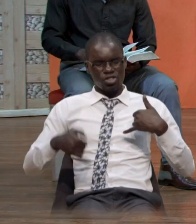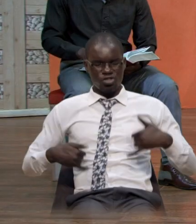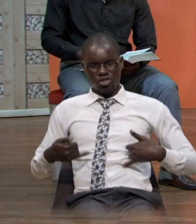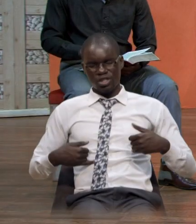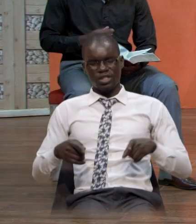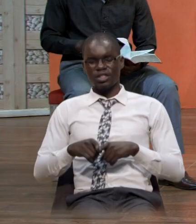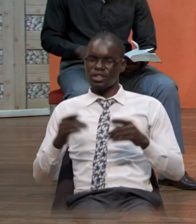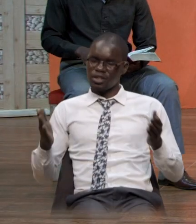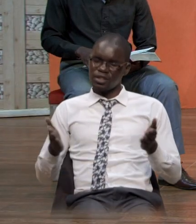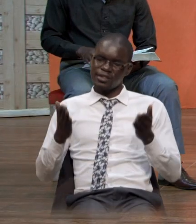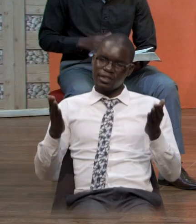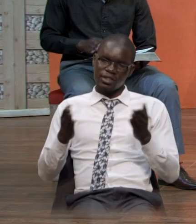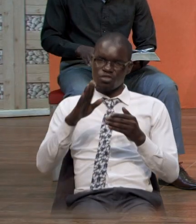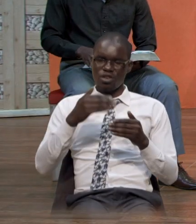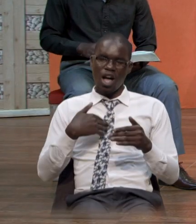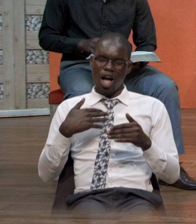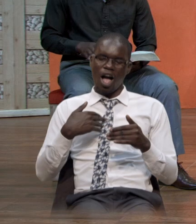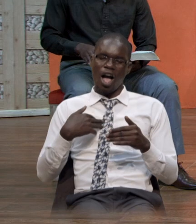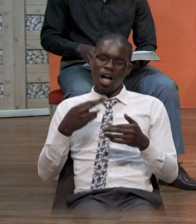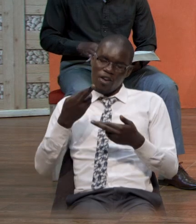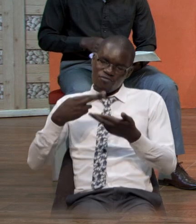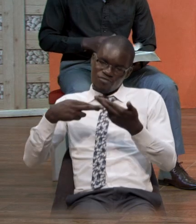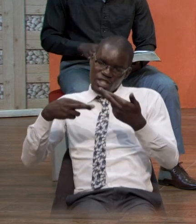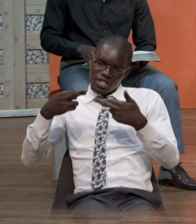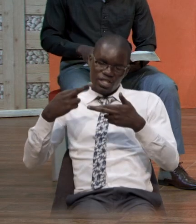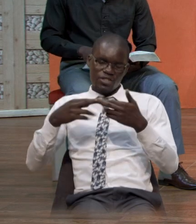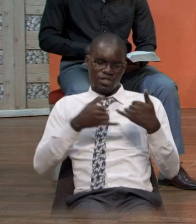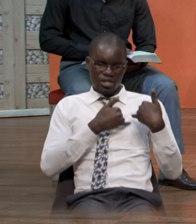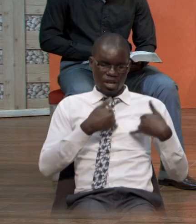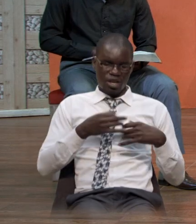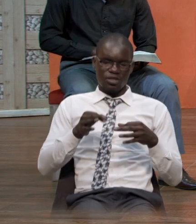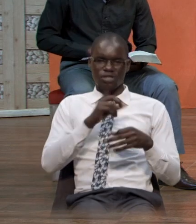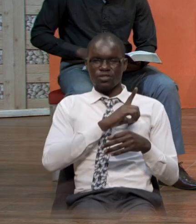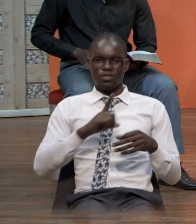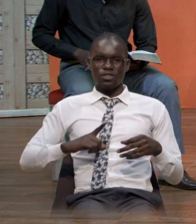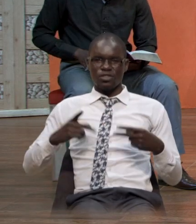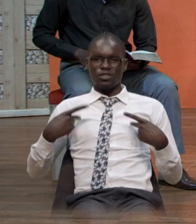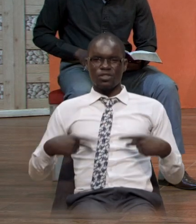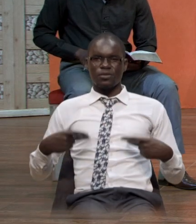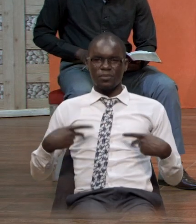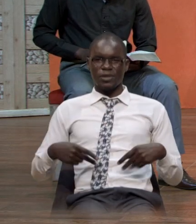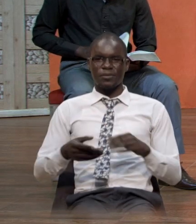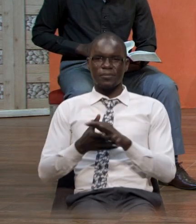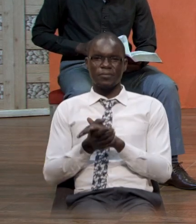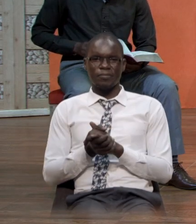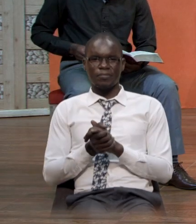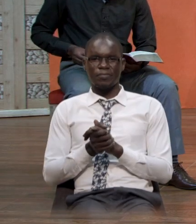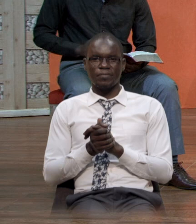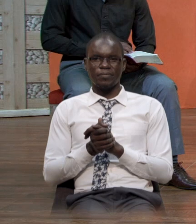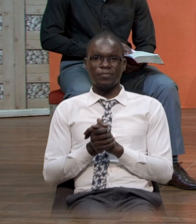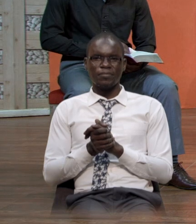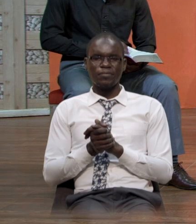you have refreshed the hearts of the Lord's people. Philippians. Peter. Are you sure?